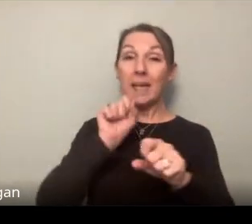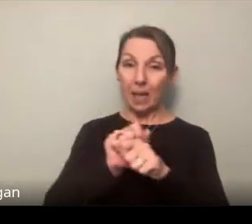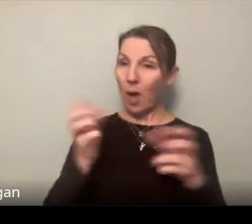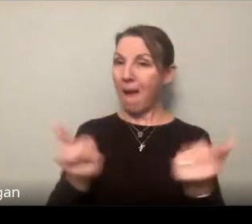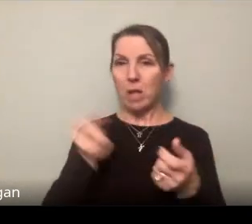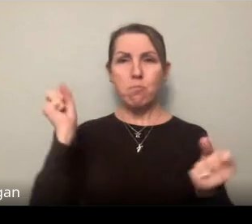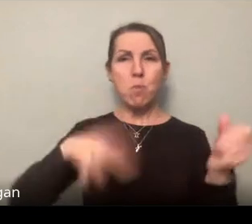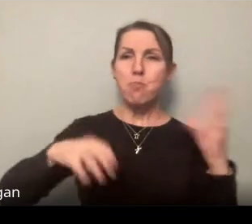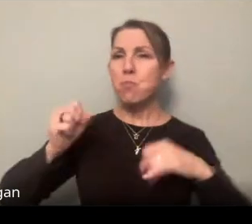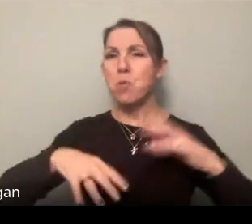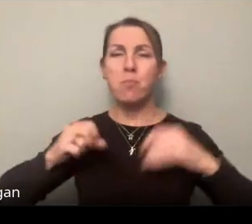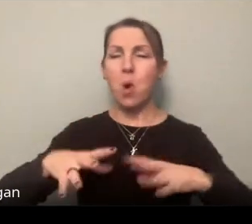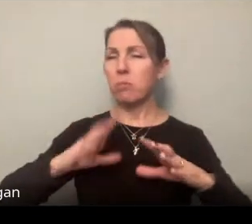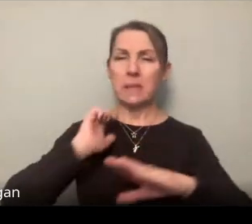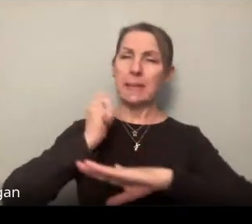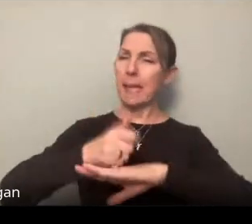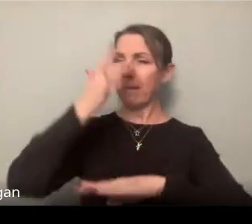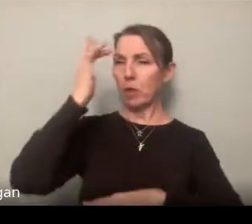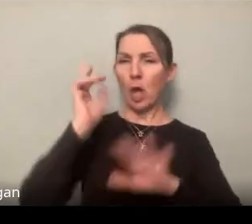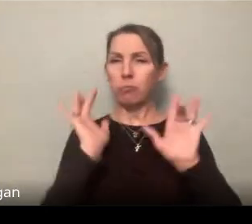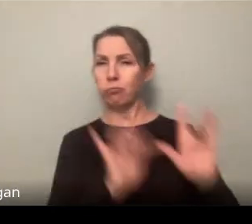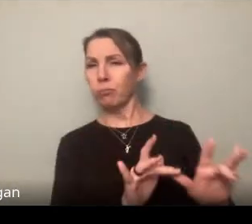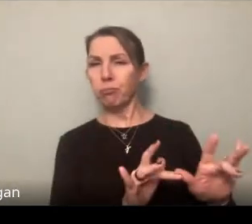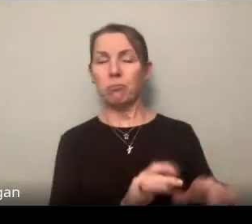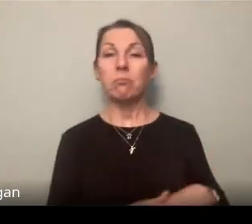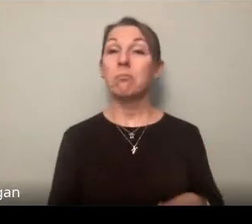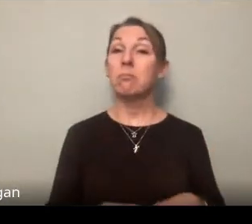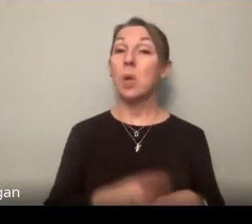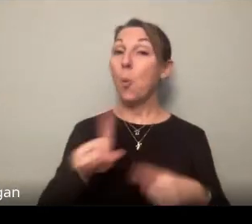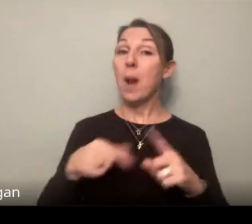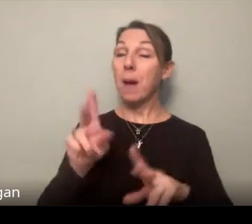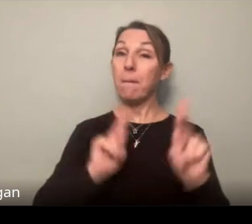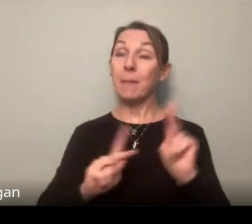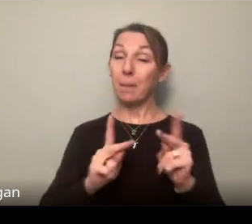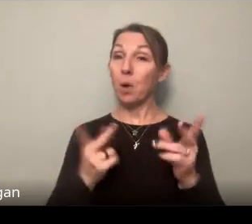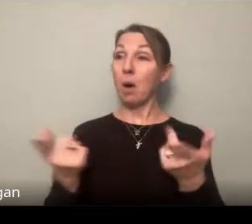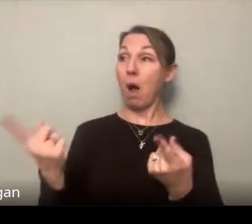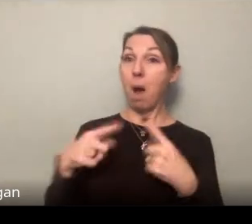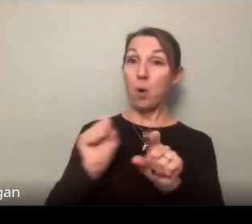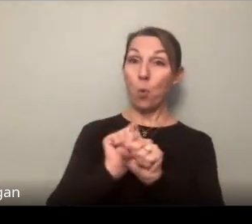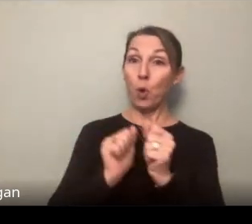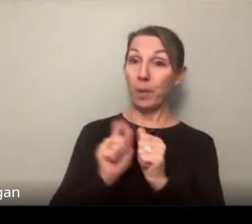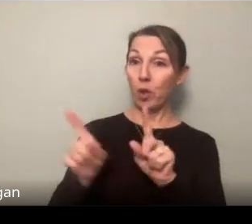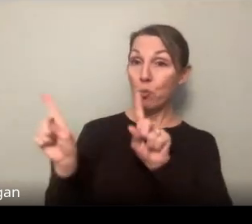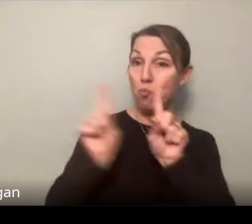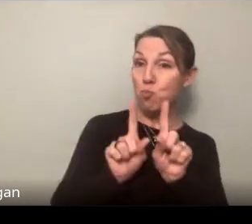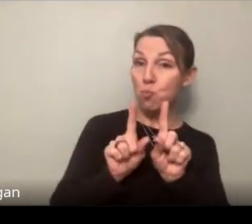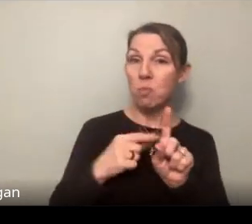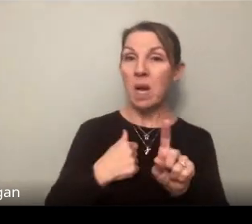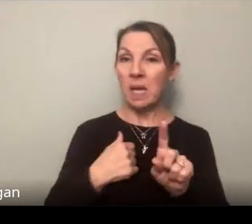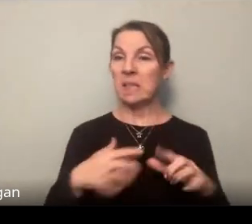and put it. Set it and forget it. You know what I mean? Like, how are you about folks coming in and working in the kitchen with you? I get a